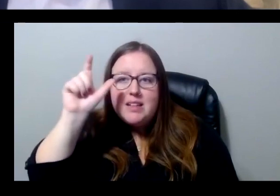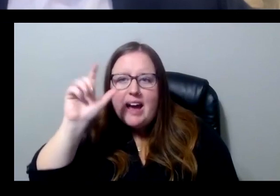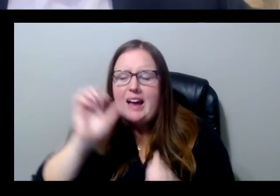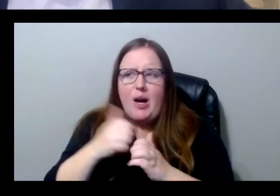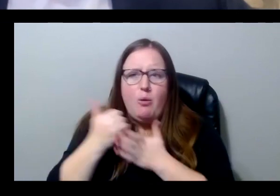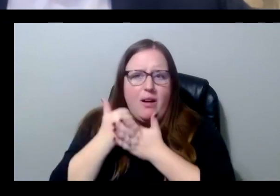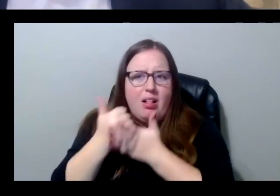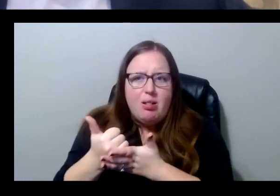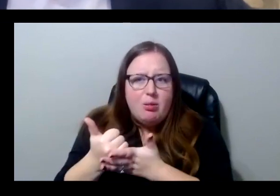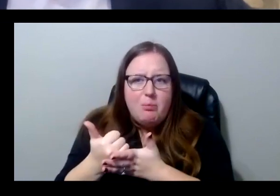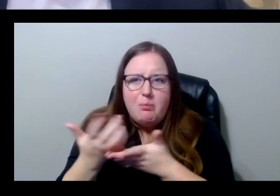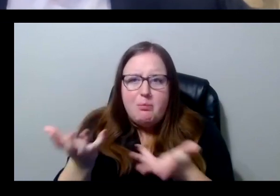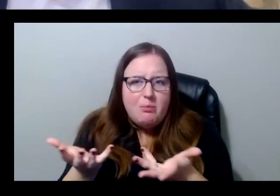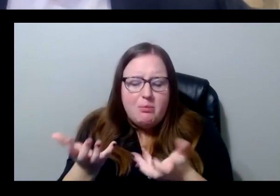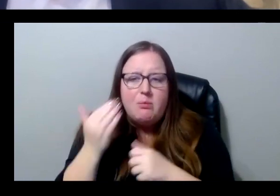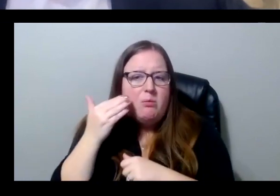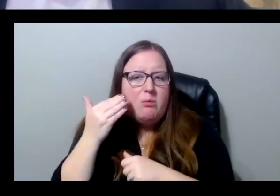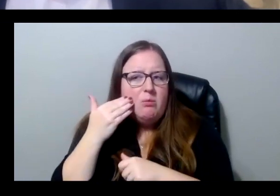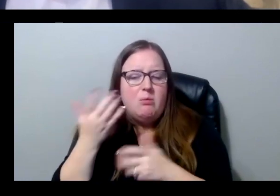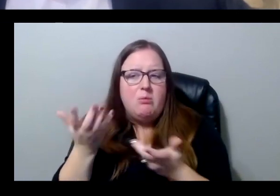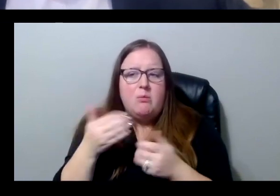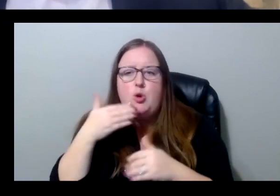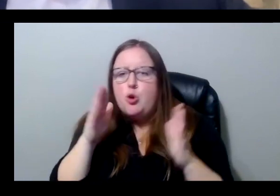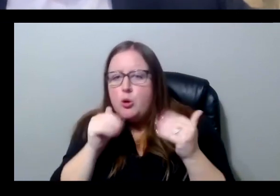we've remained in contact.